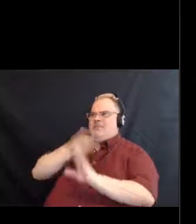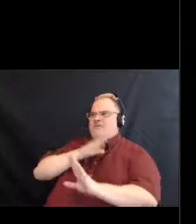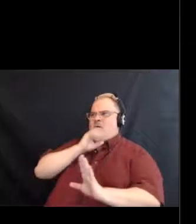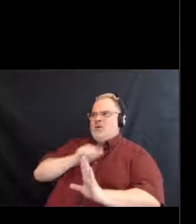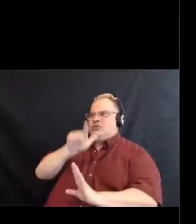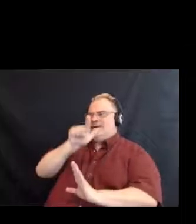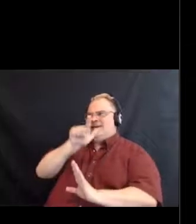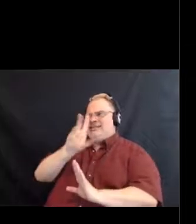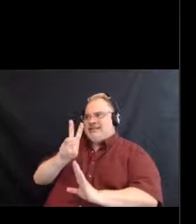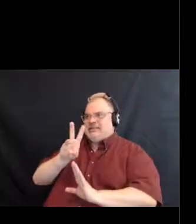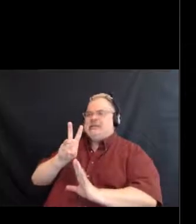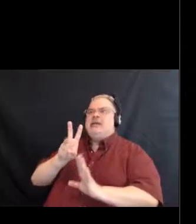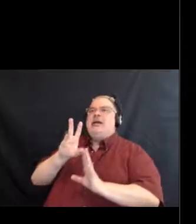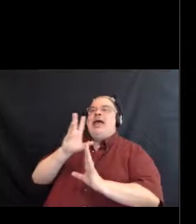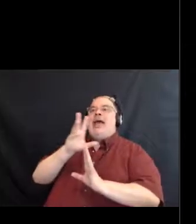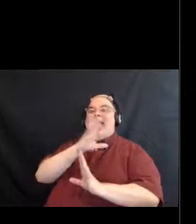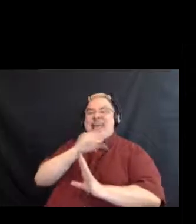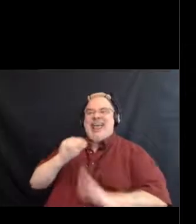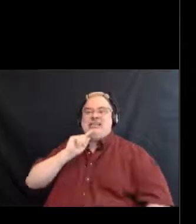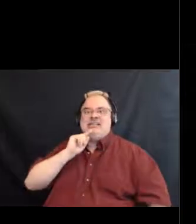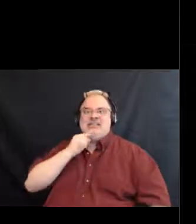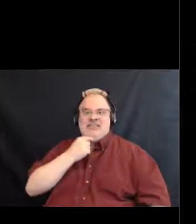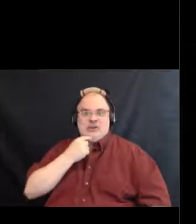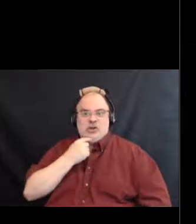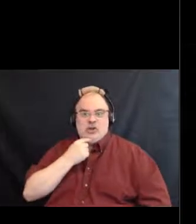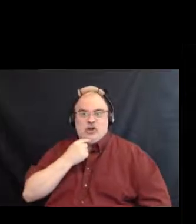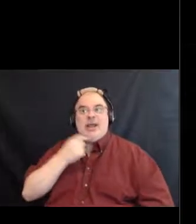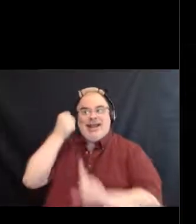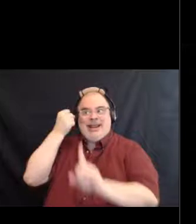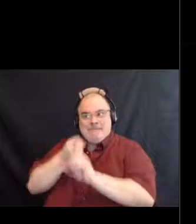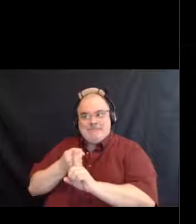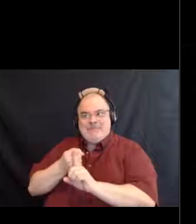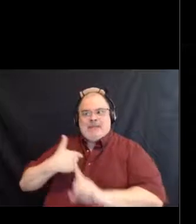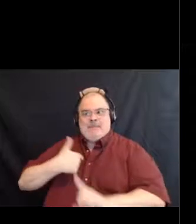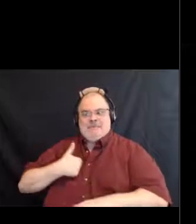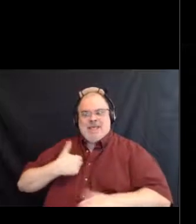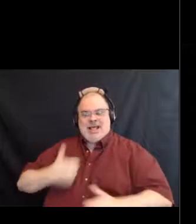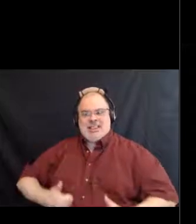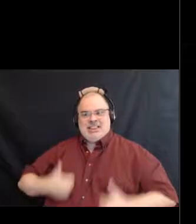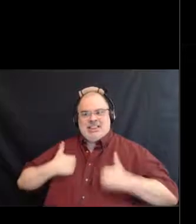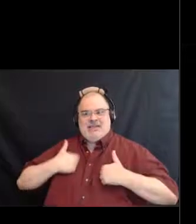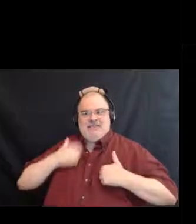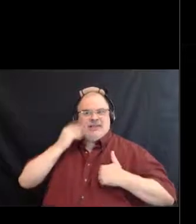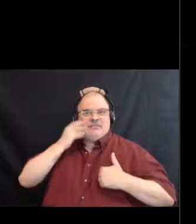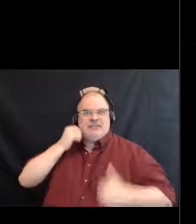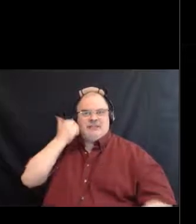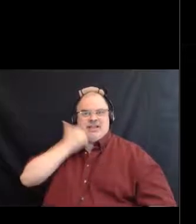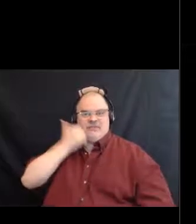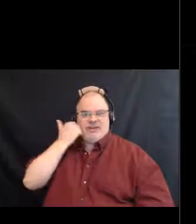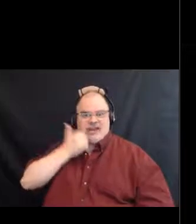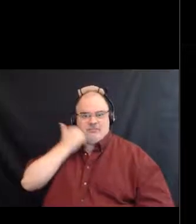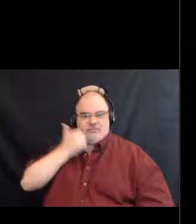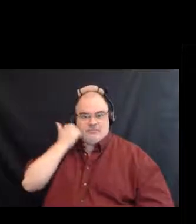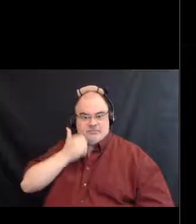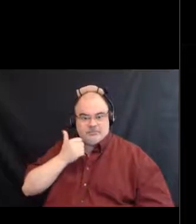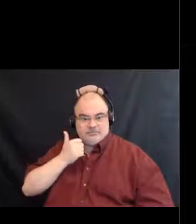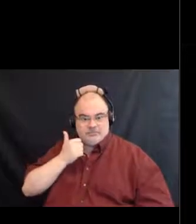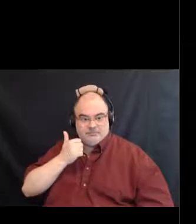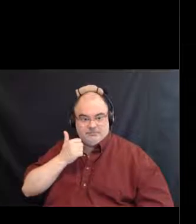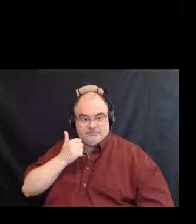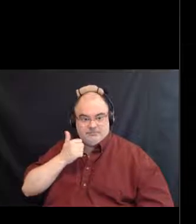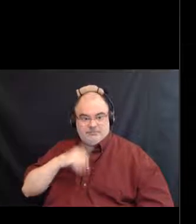26, and it's severe, that it impacts my daily living, and is expected to last at least 12 months. And so